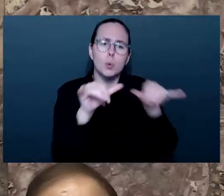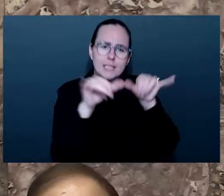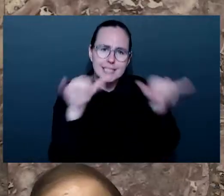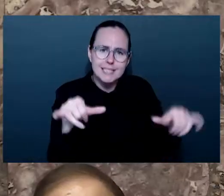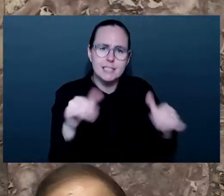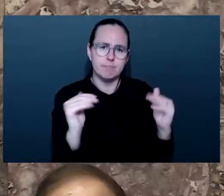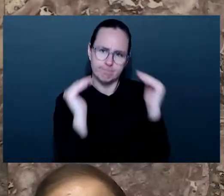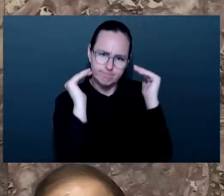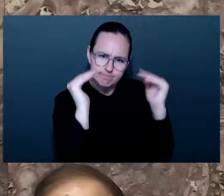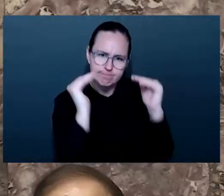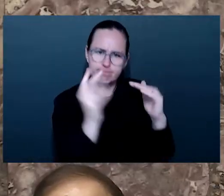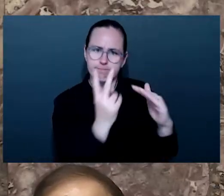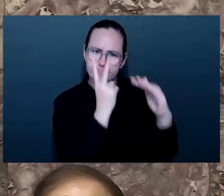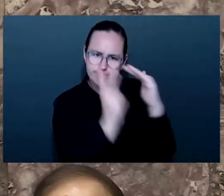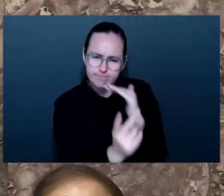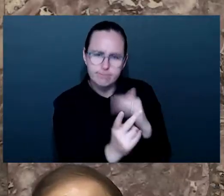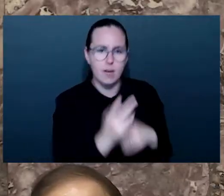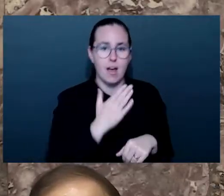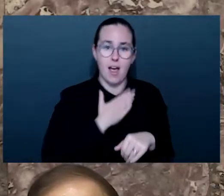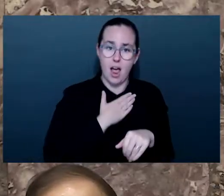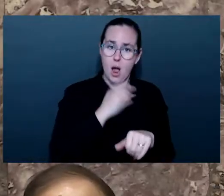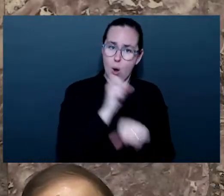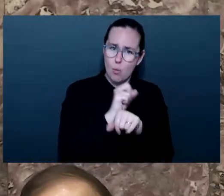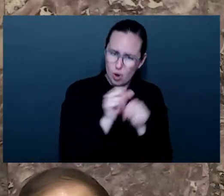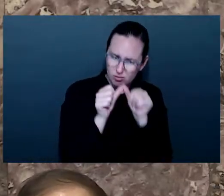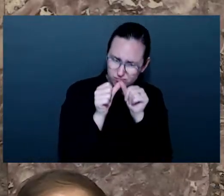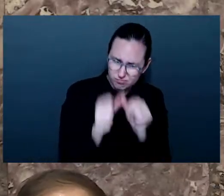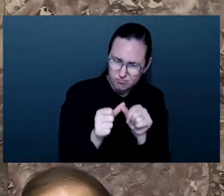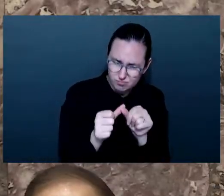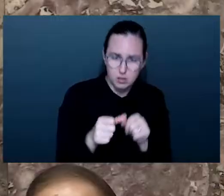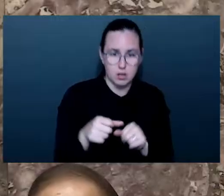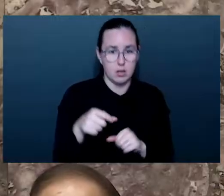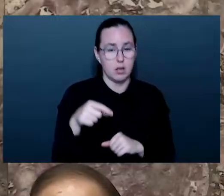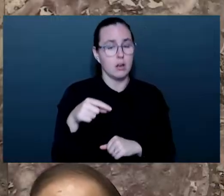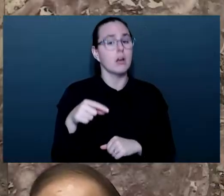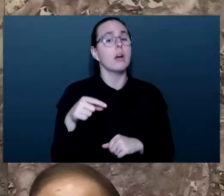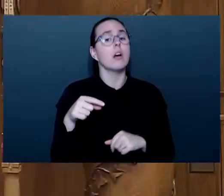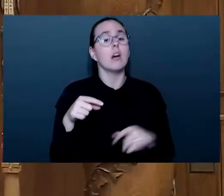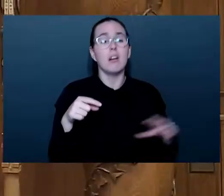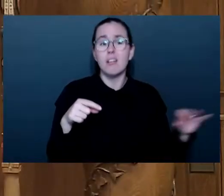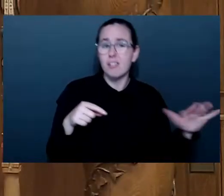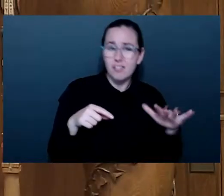Ministry of Health, and we will continue it. Thank you.